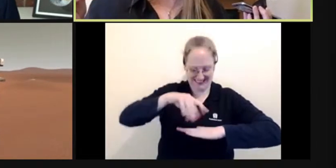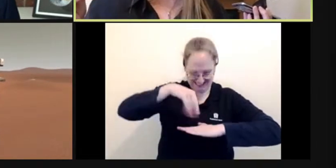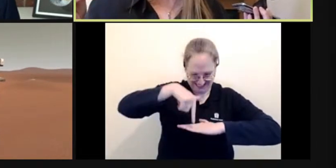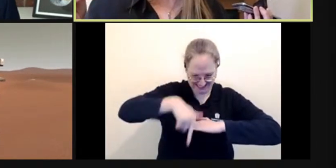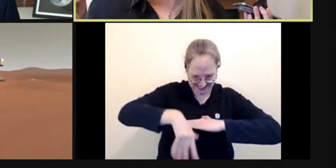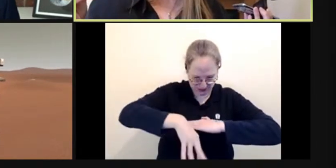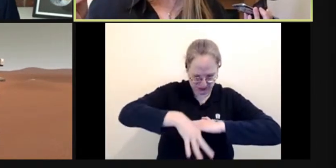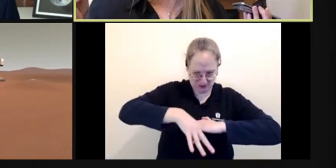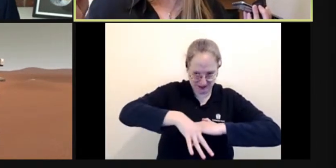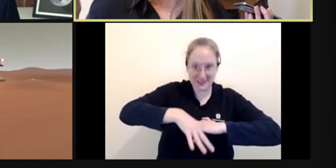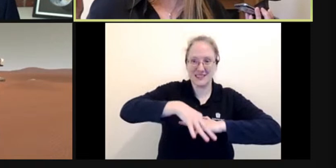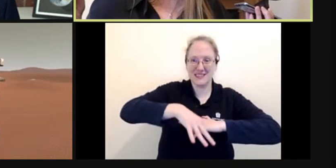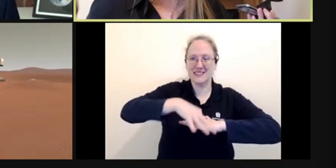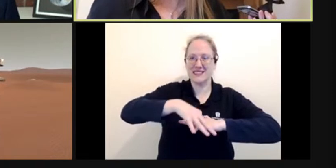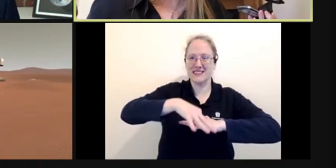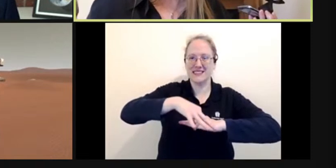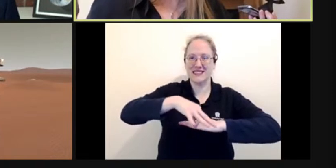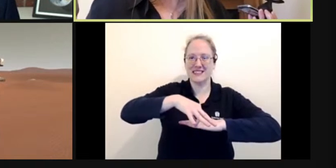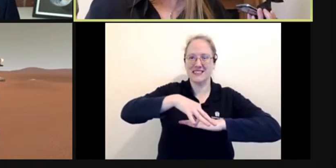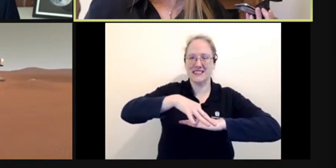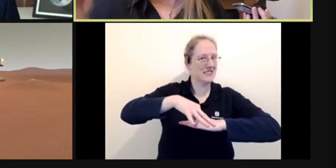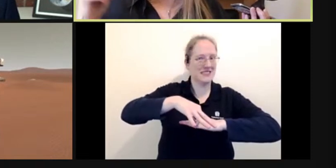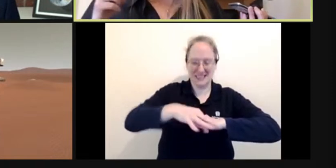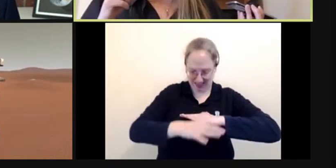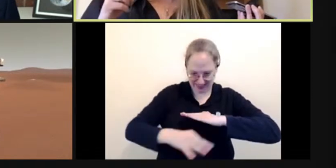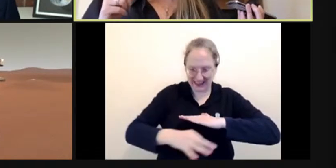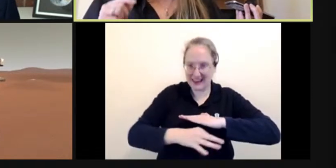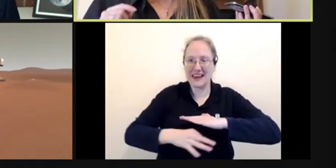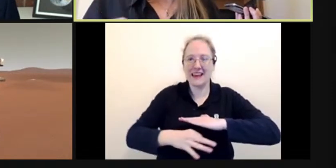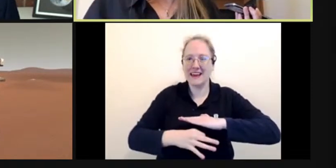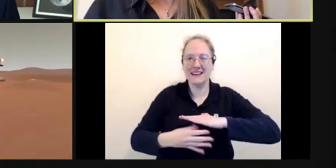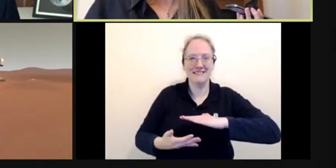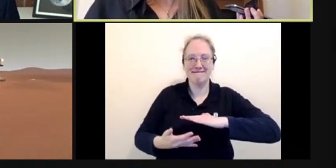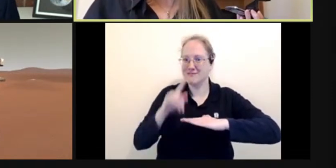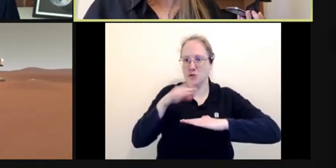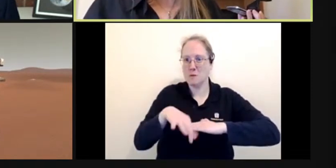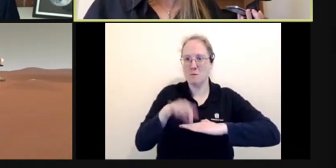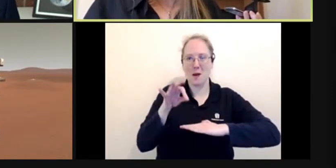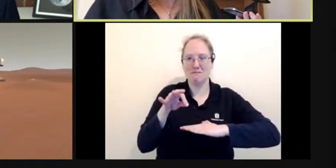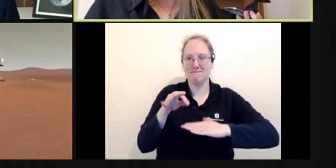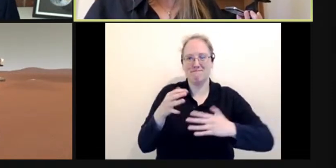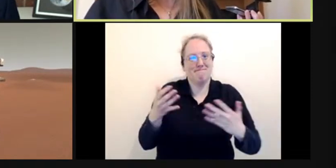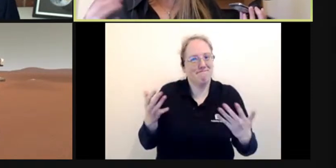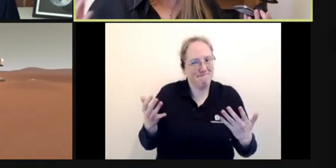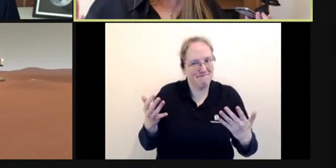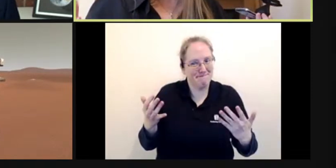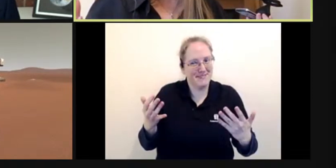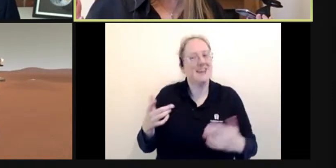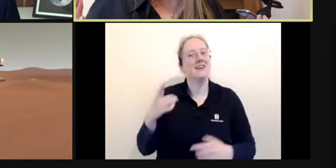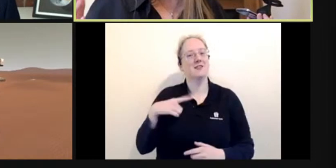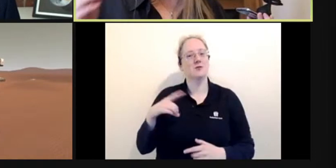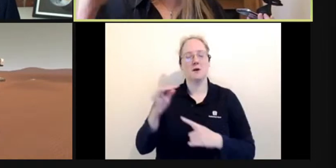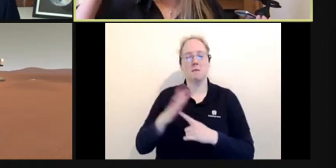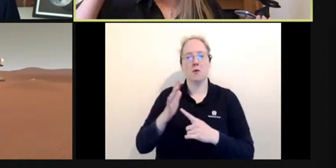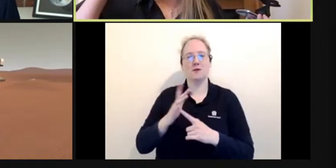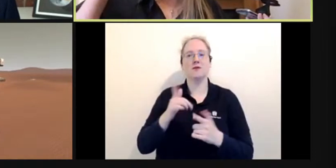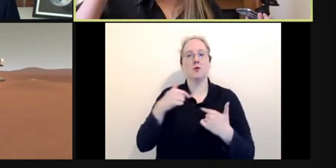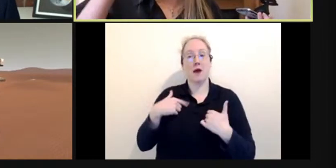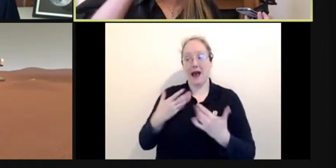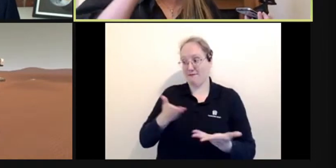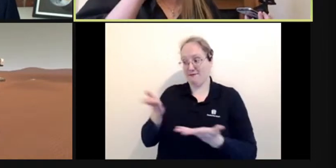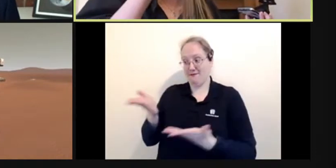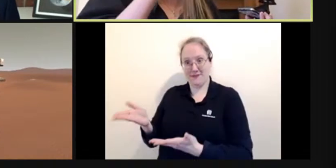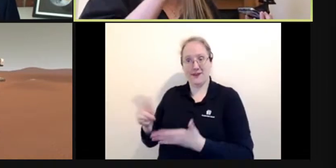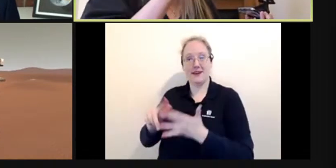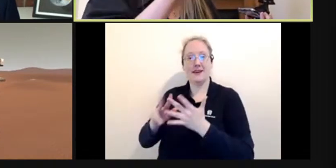analyze it, it realized there was nothing there. So this is why it's actually really important that we have Ingenuity, because